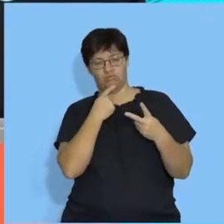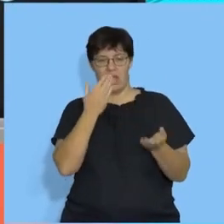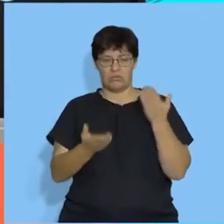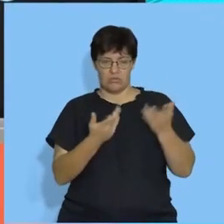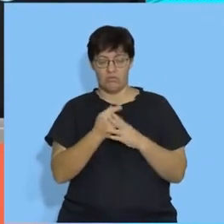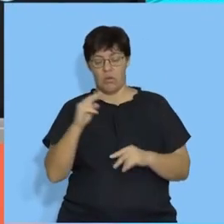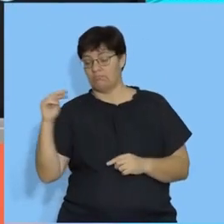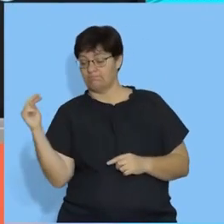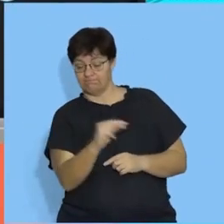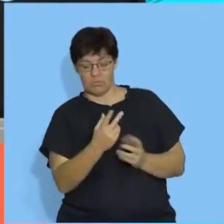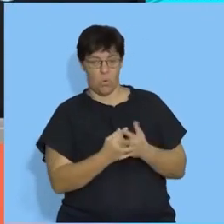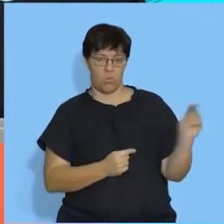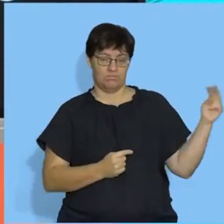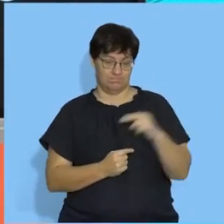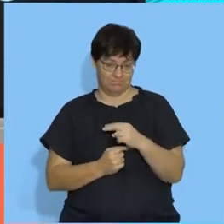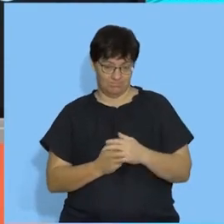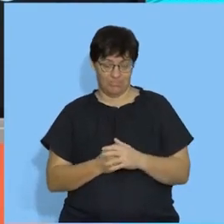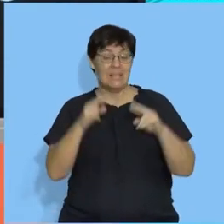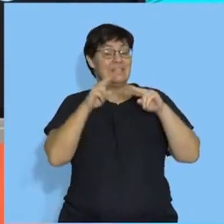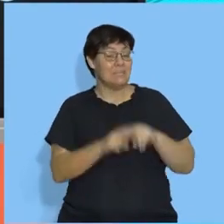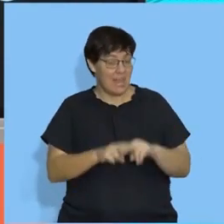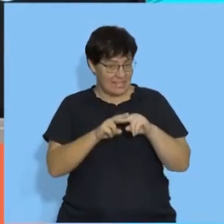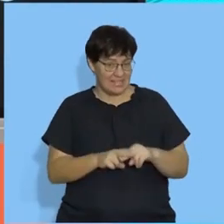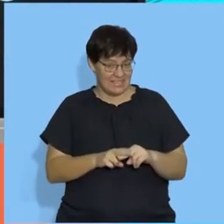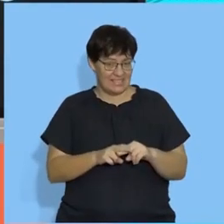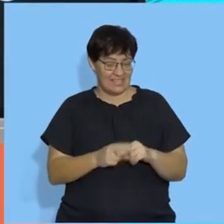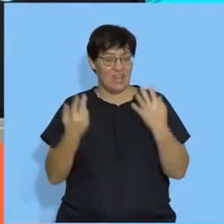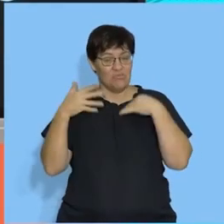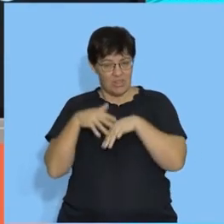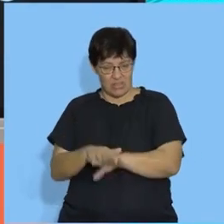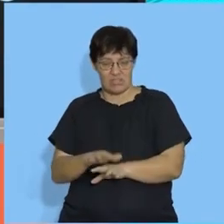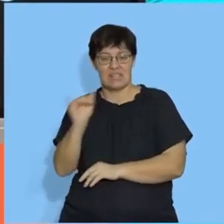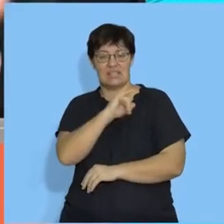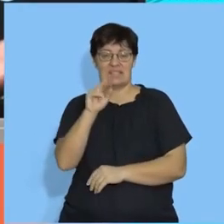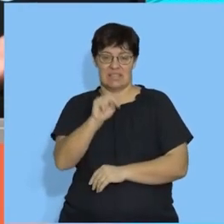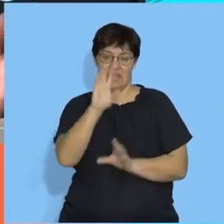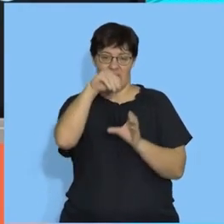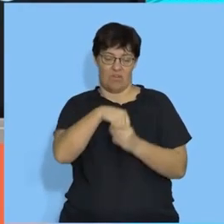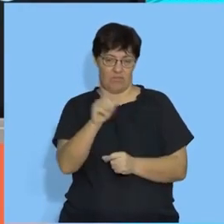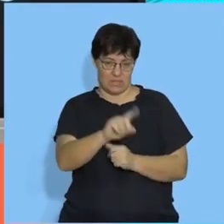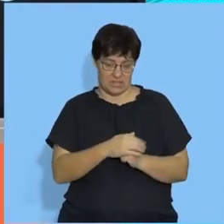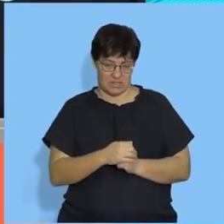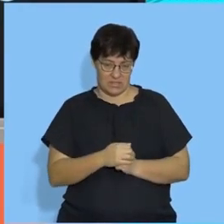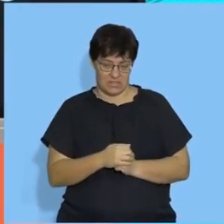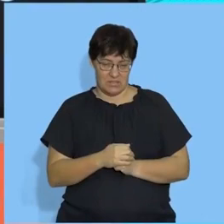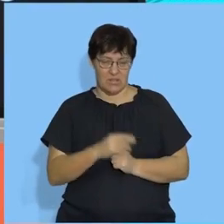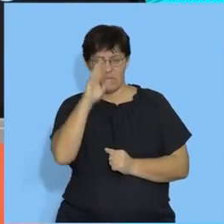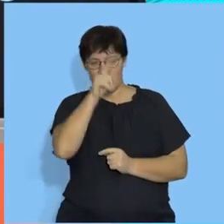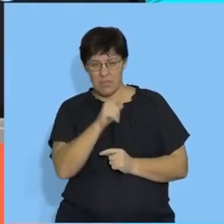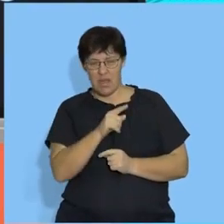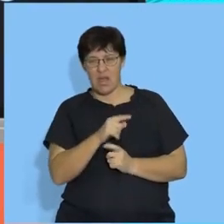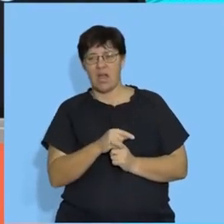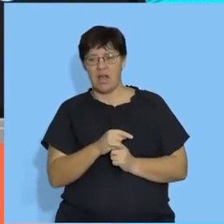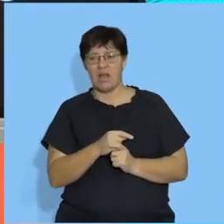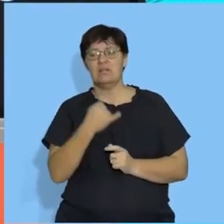or right to left, depending on the reaction in which zinc is actually involved. So remember the analogy of the 6 and 9. We're still saying the same